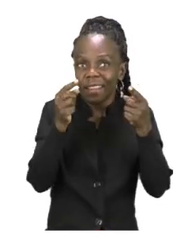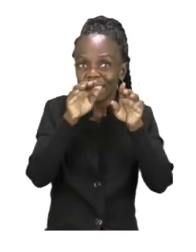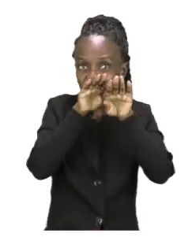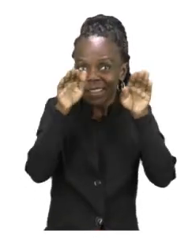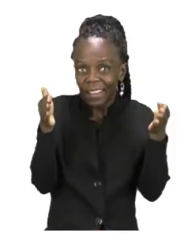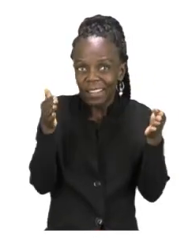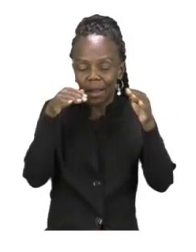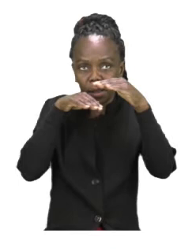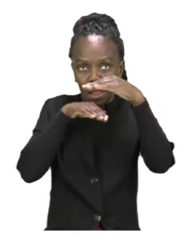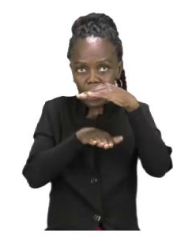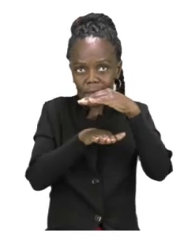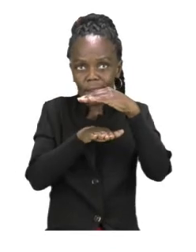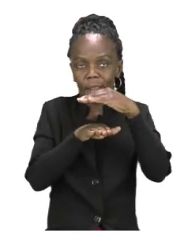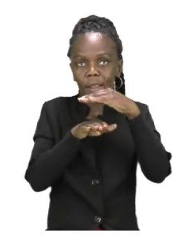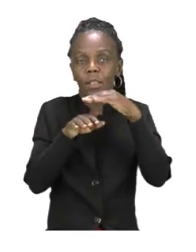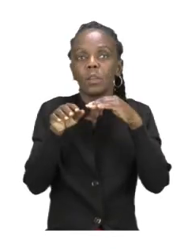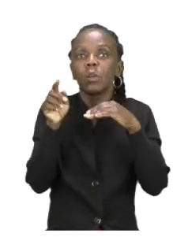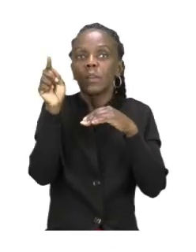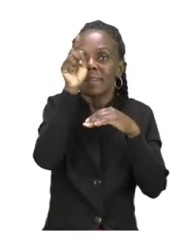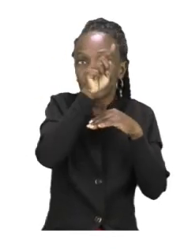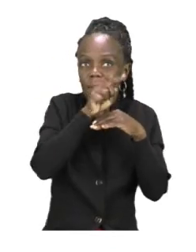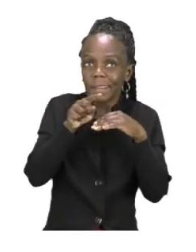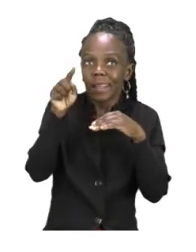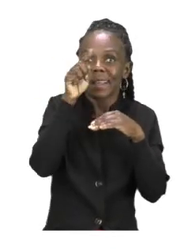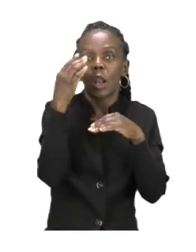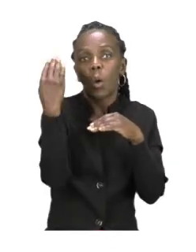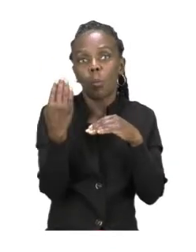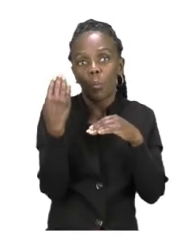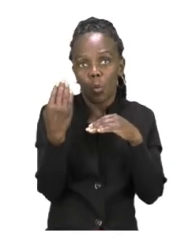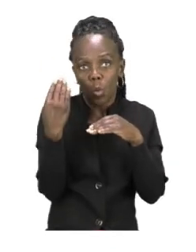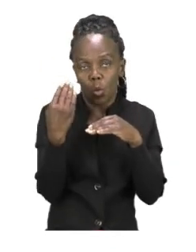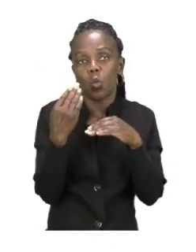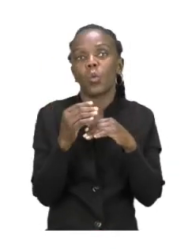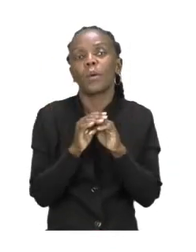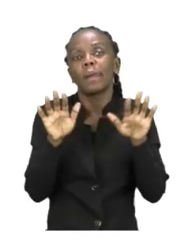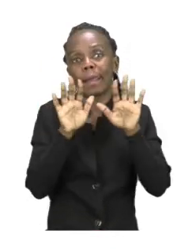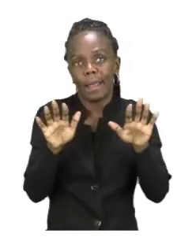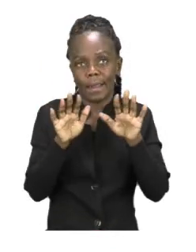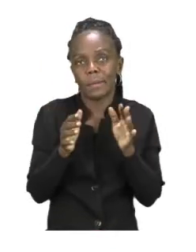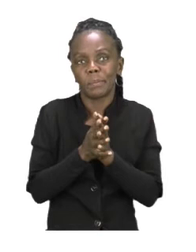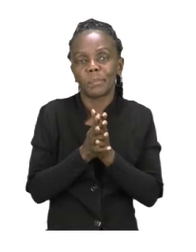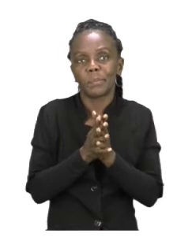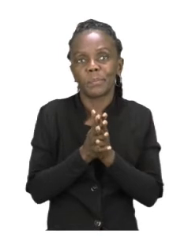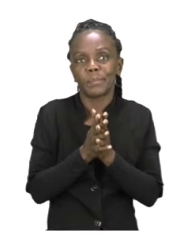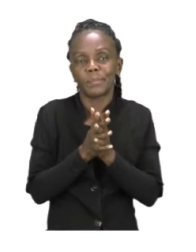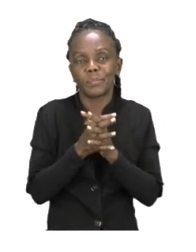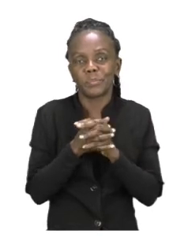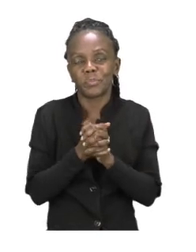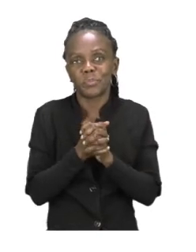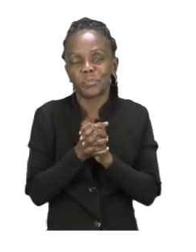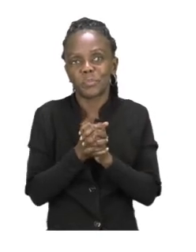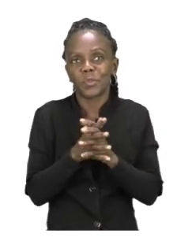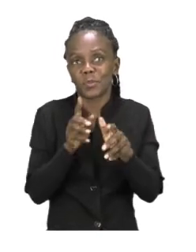going to take your blue color and circle. I can give you a clue for the